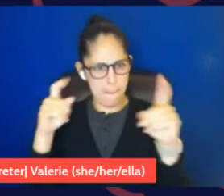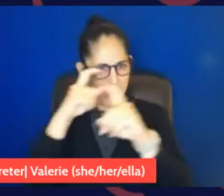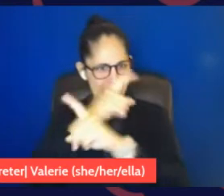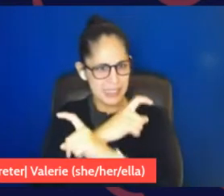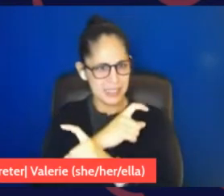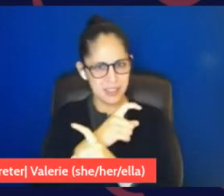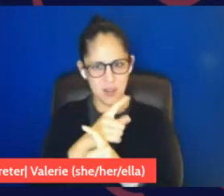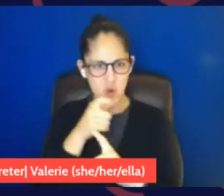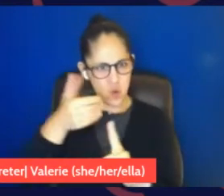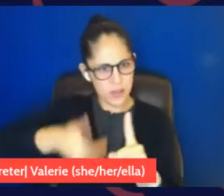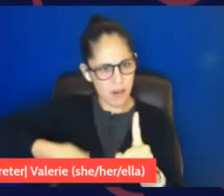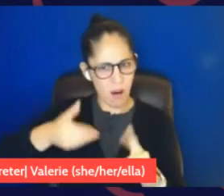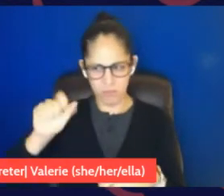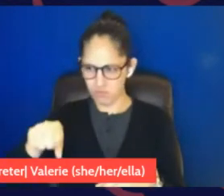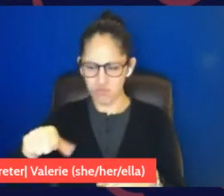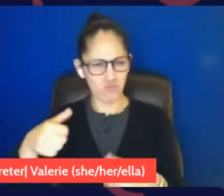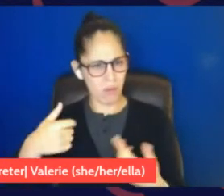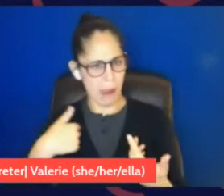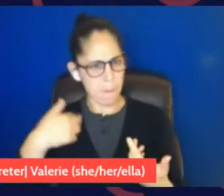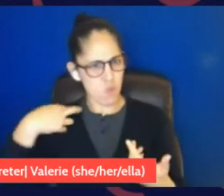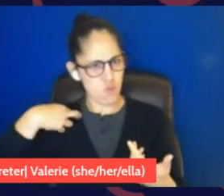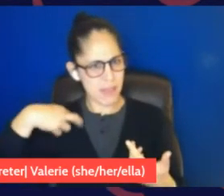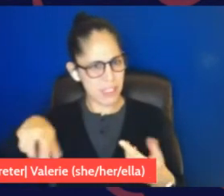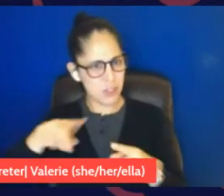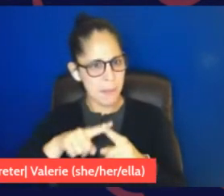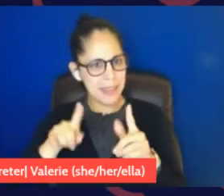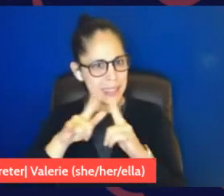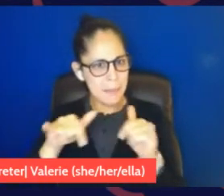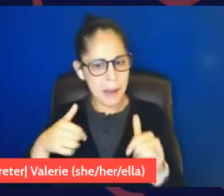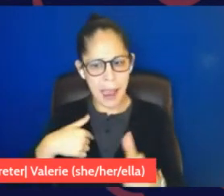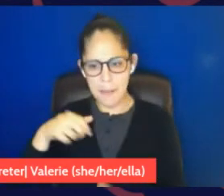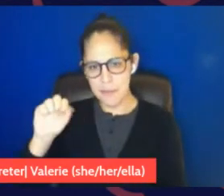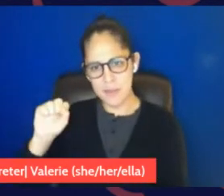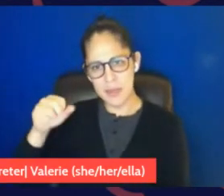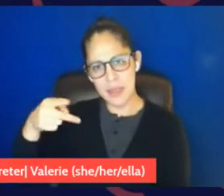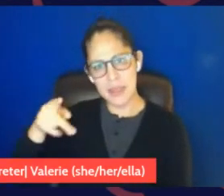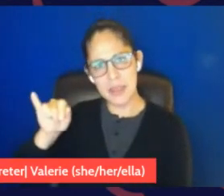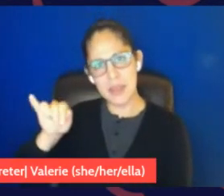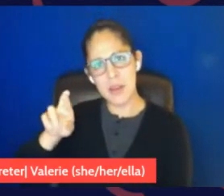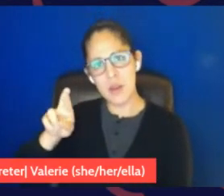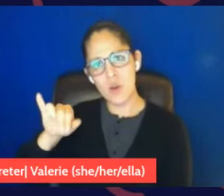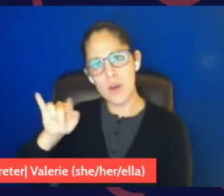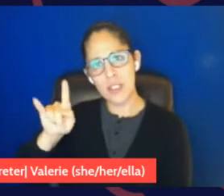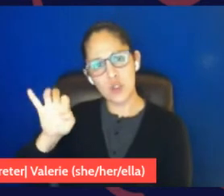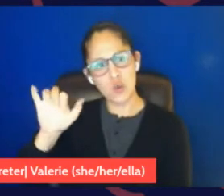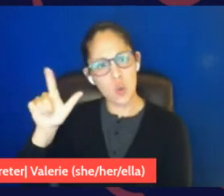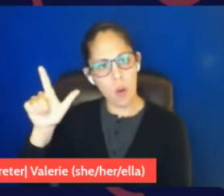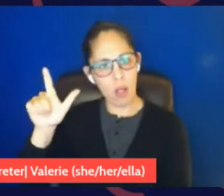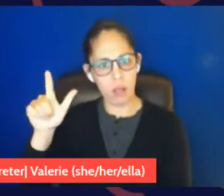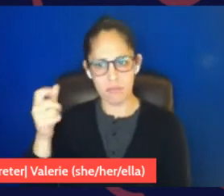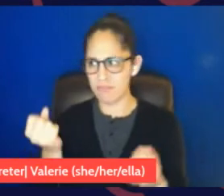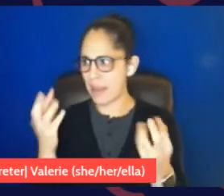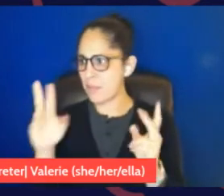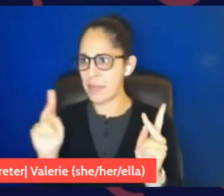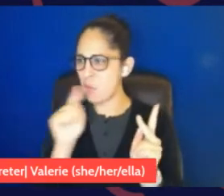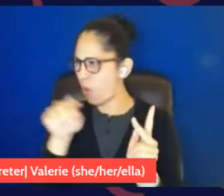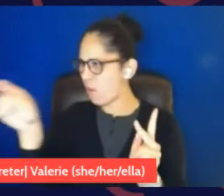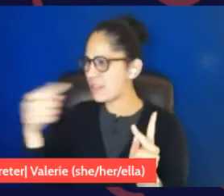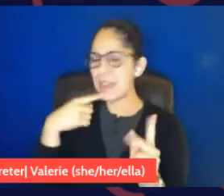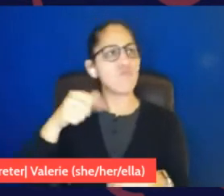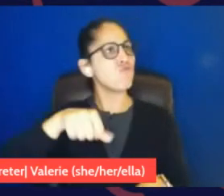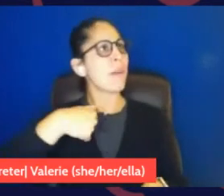have a spirituality too, which is something that we don't see here a lot. There's a lot of religious here, but there's no spirituality, something that I always